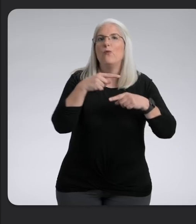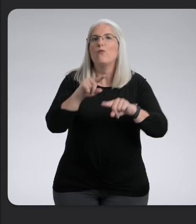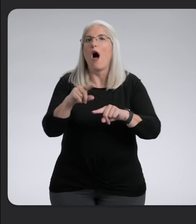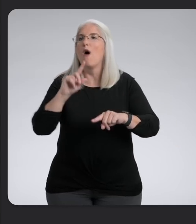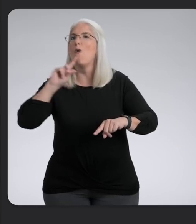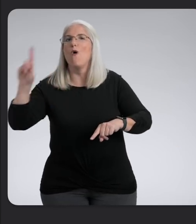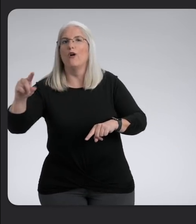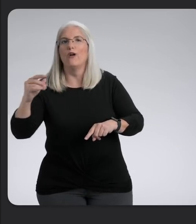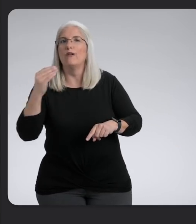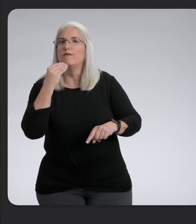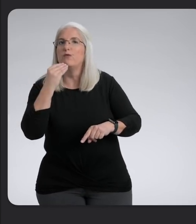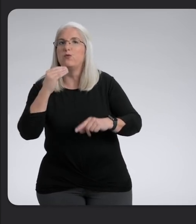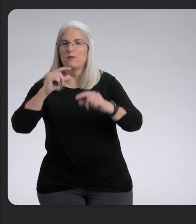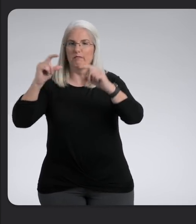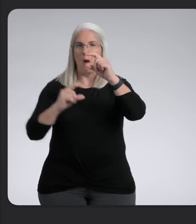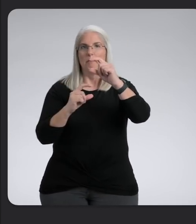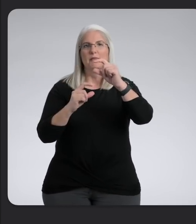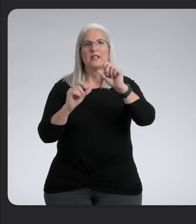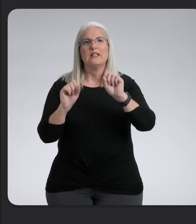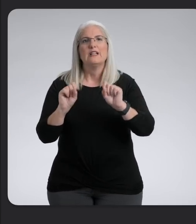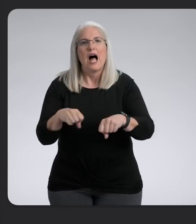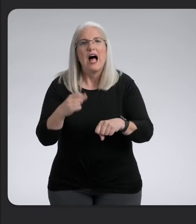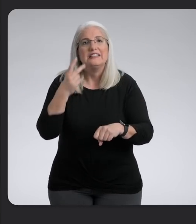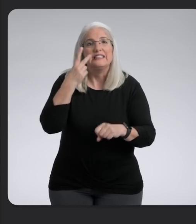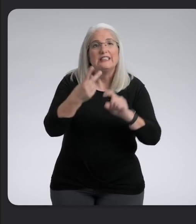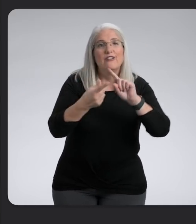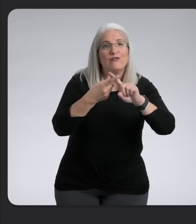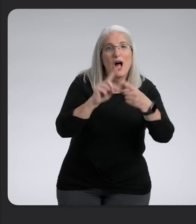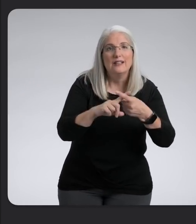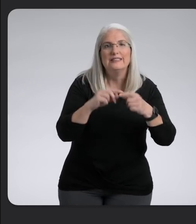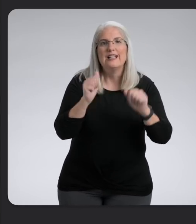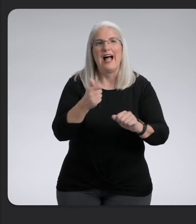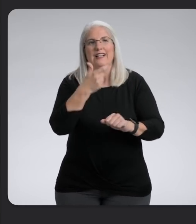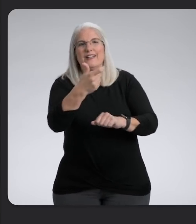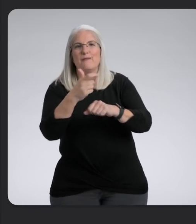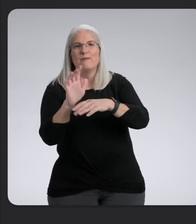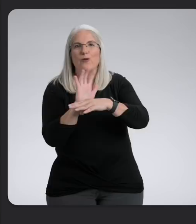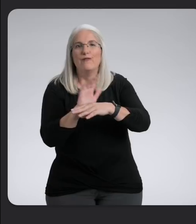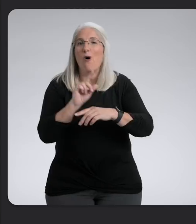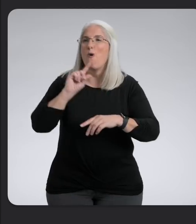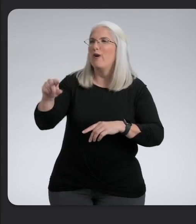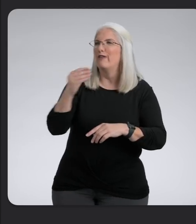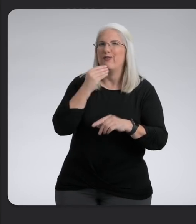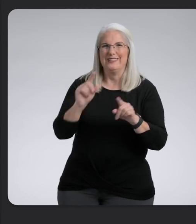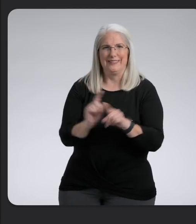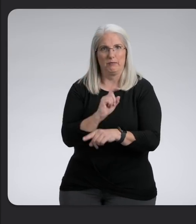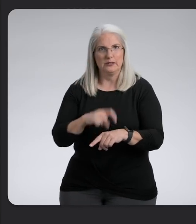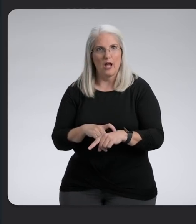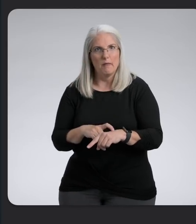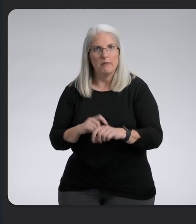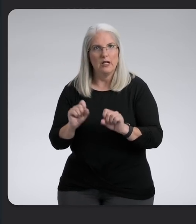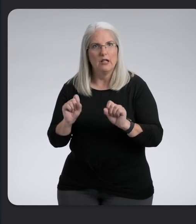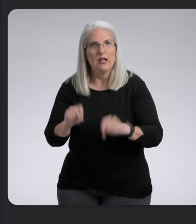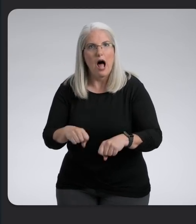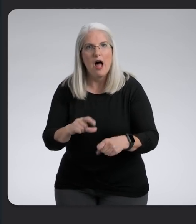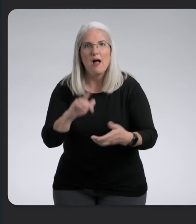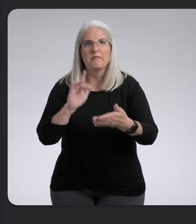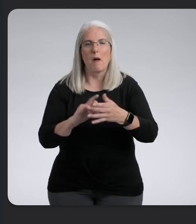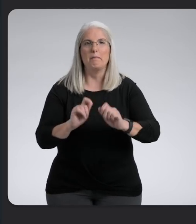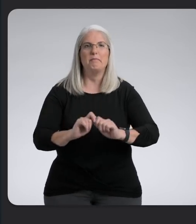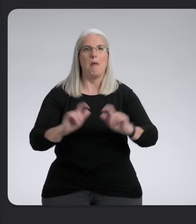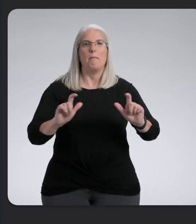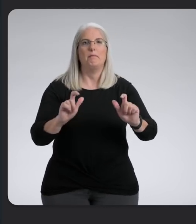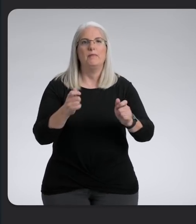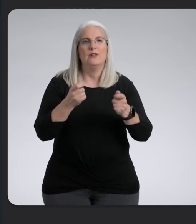your friends and the video you're enjoying together. And controls are always accessible with just a tap. And if the group wants to